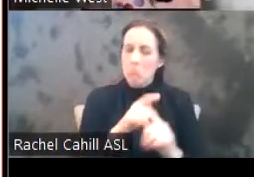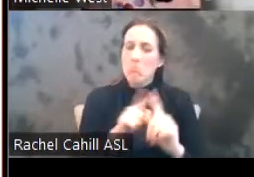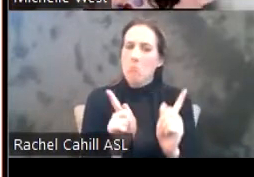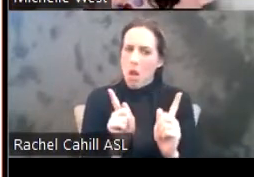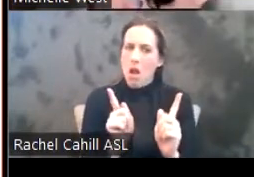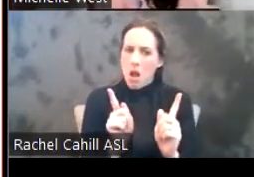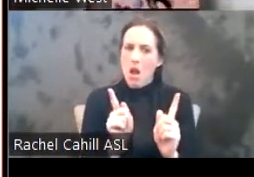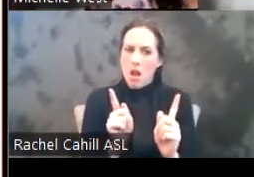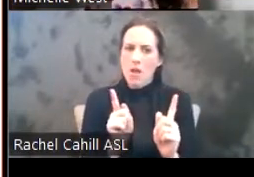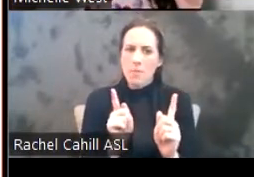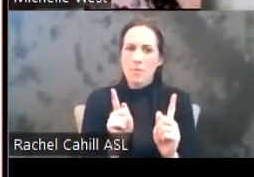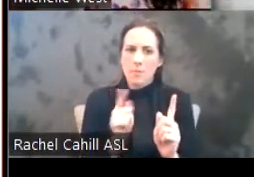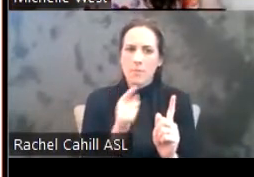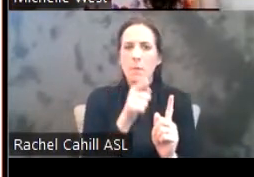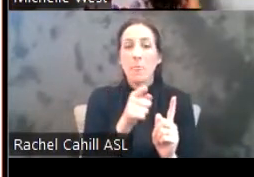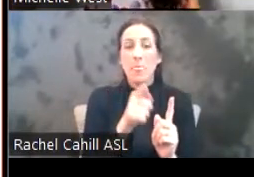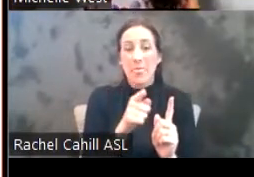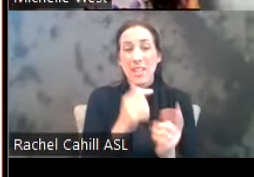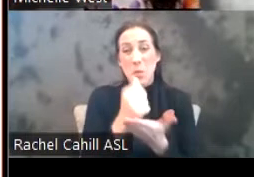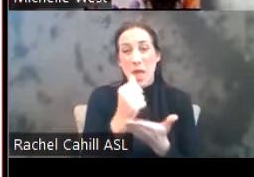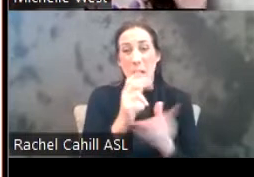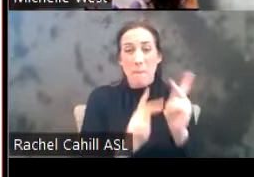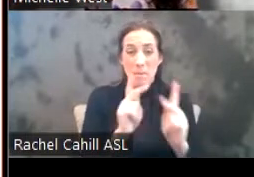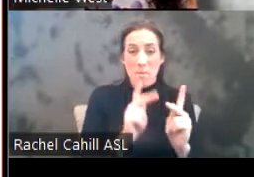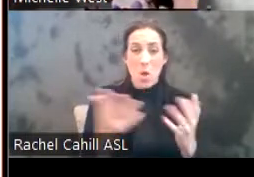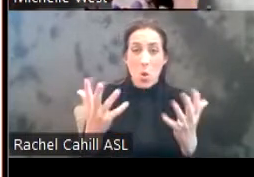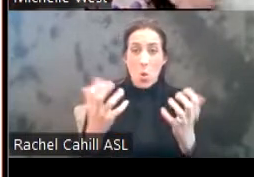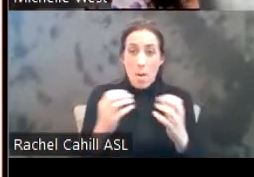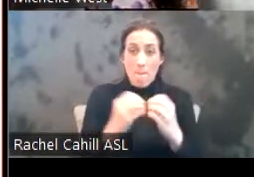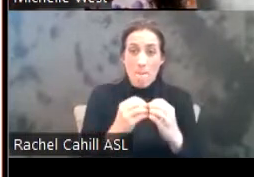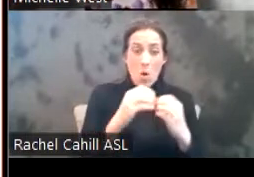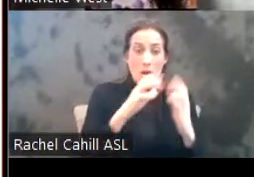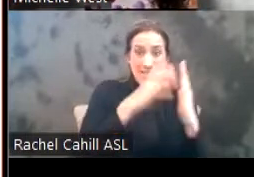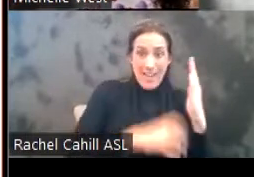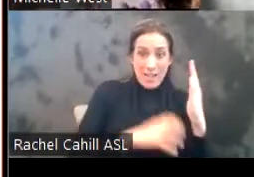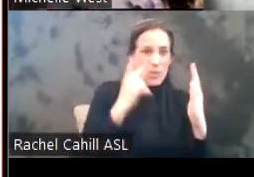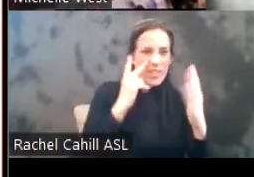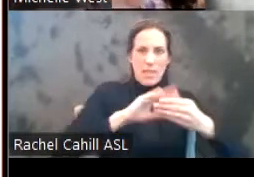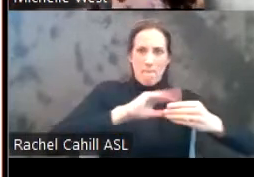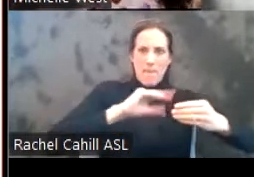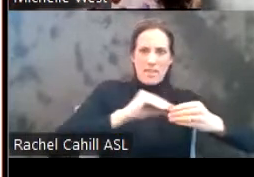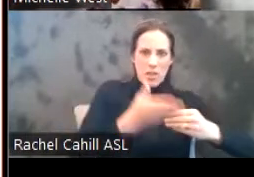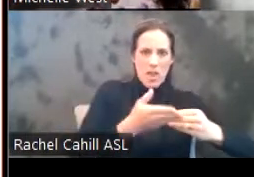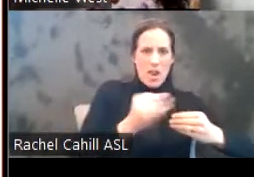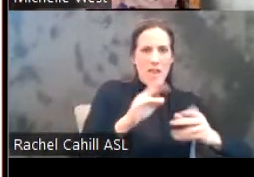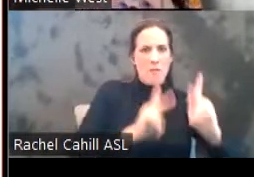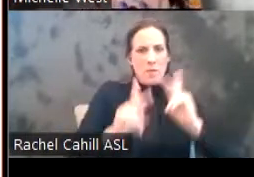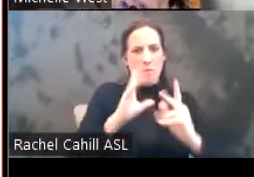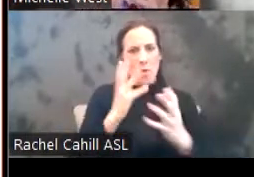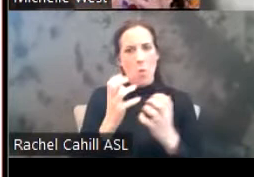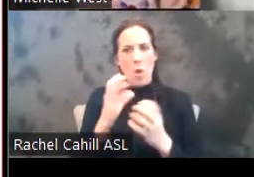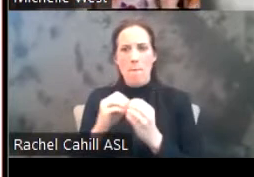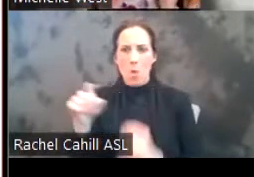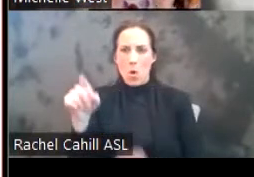But they're catching both audiences. People who want more text are going to look at order online. They're going to get the message. Those who look at more of the